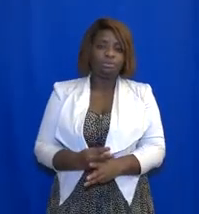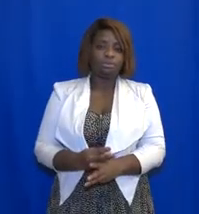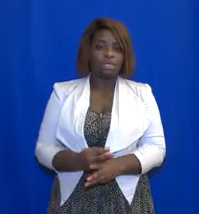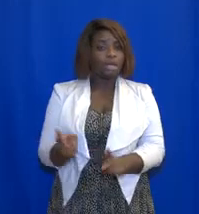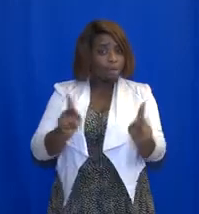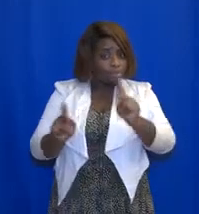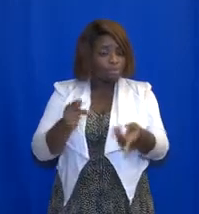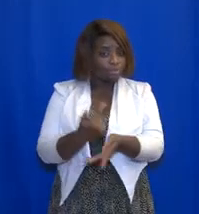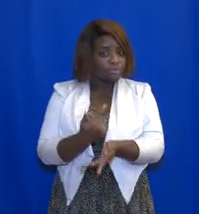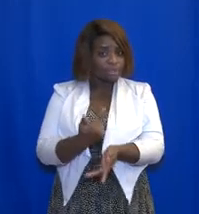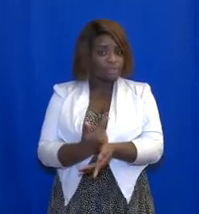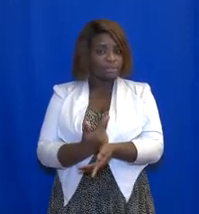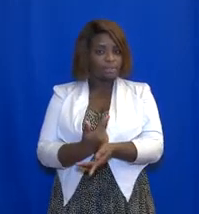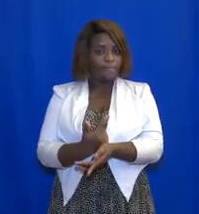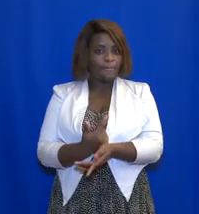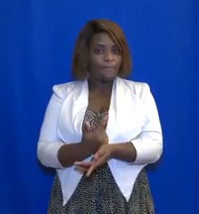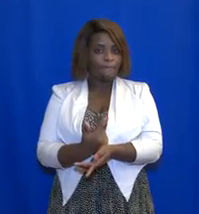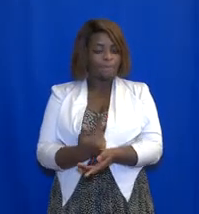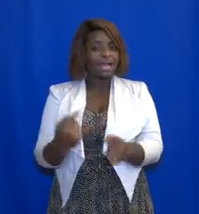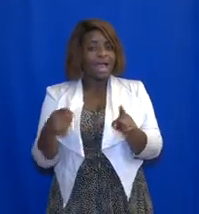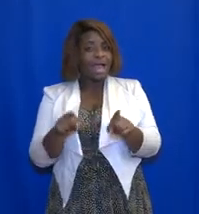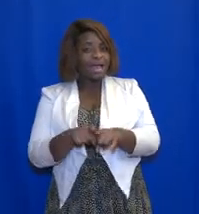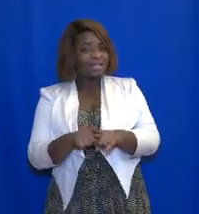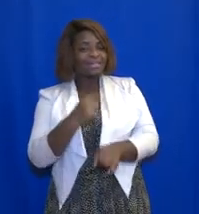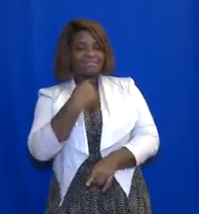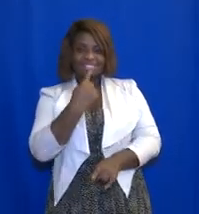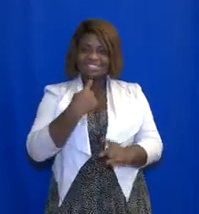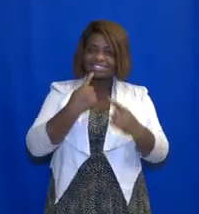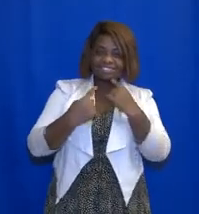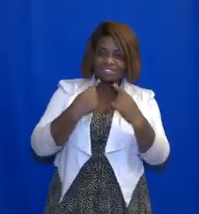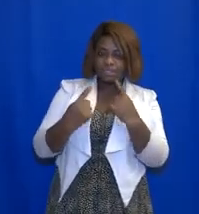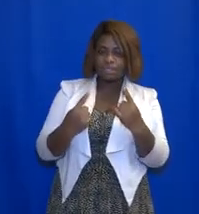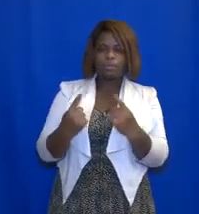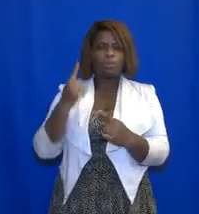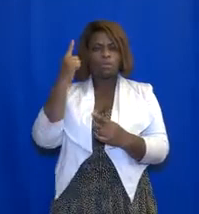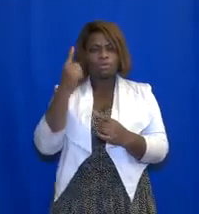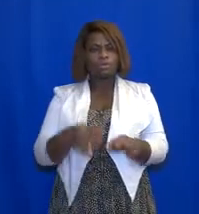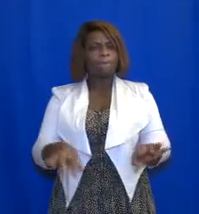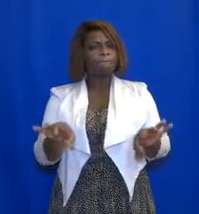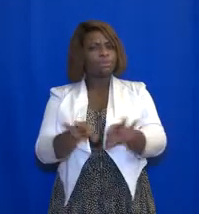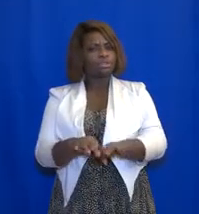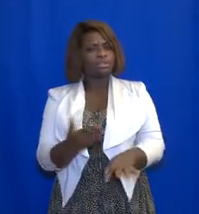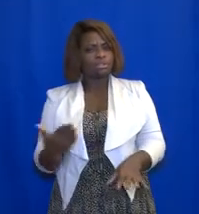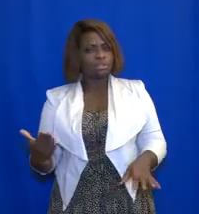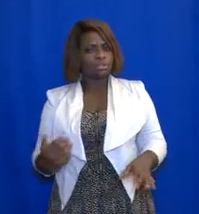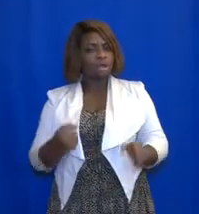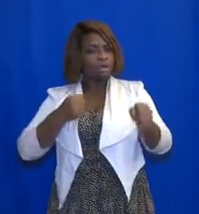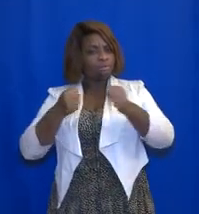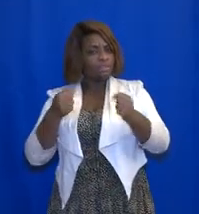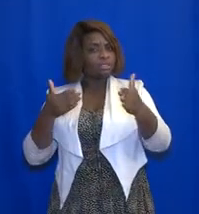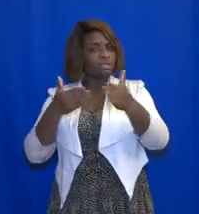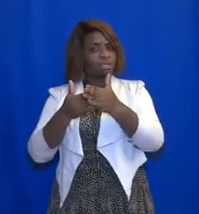Fellow Ghanaians, as I have stated before, one of the key objects of our fight against